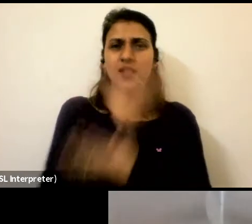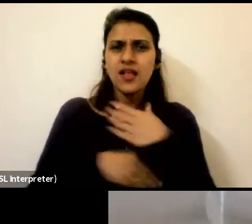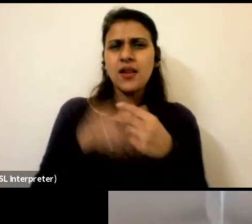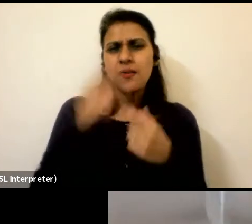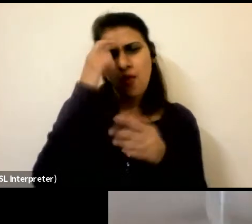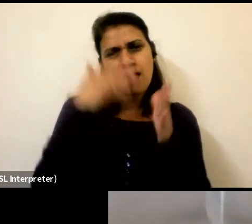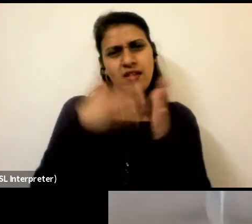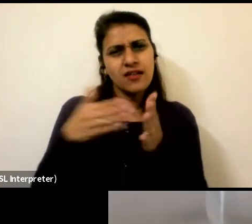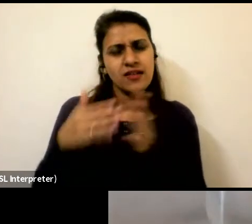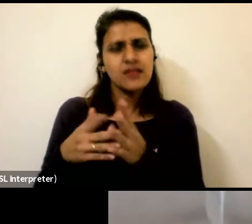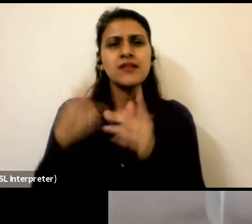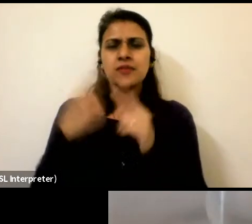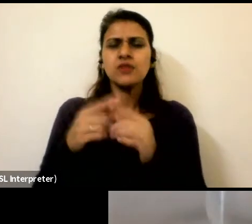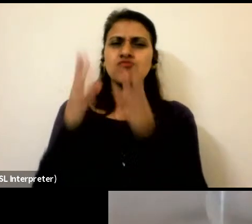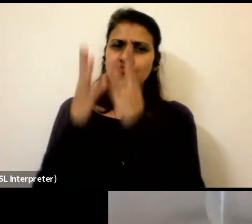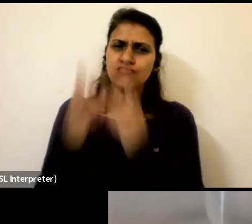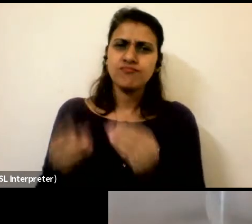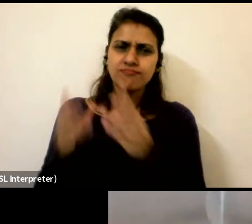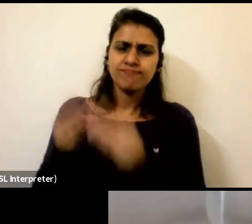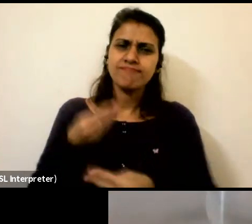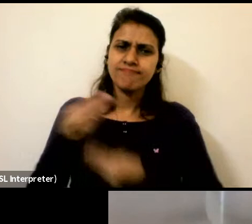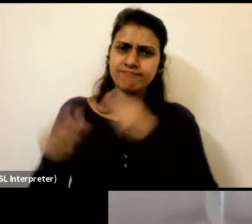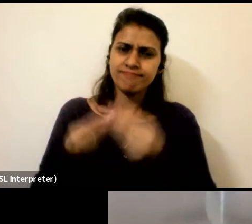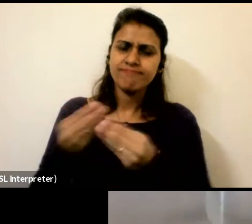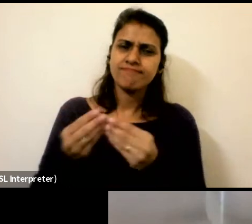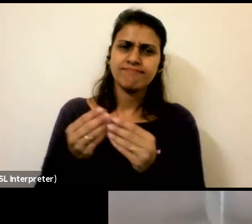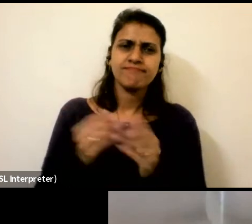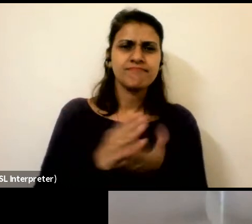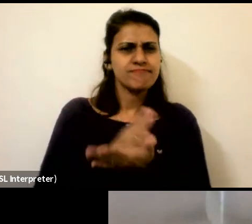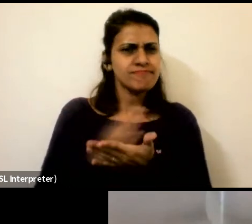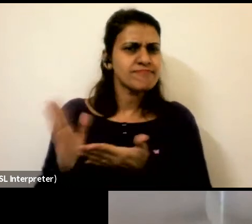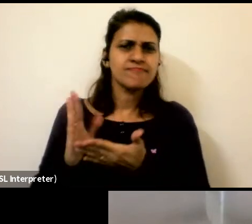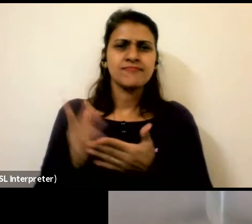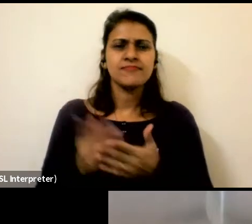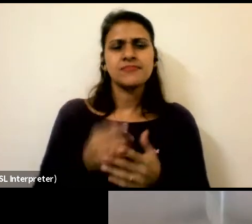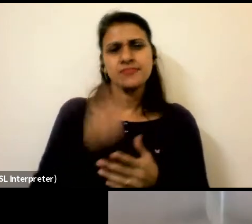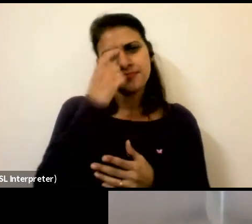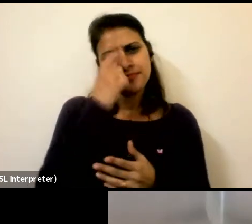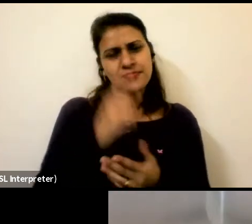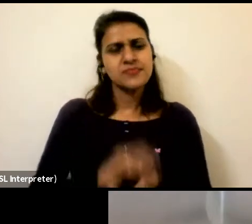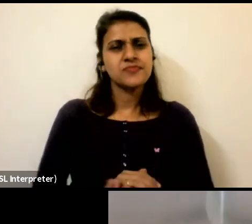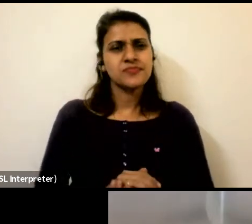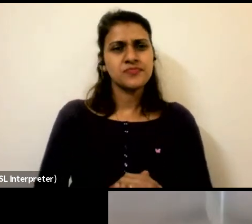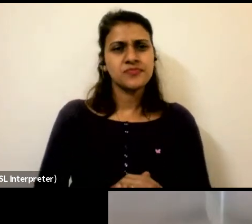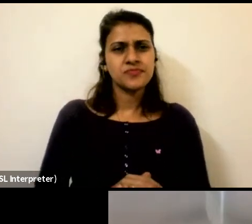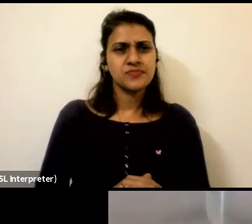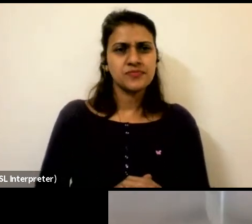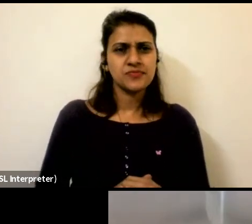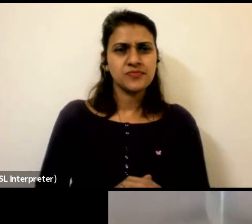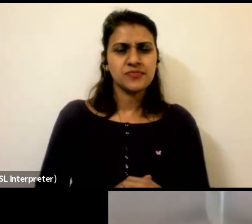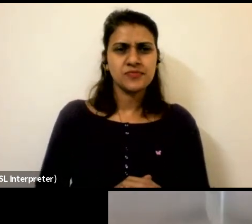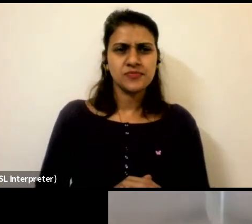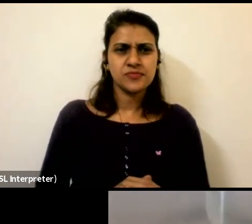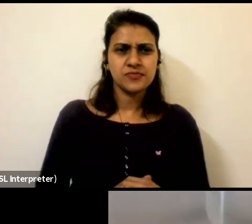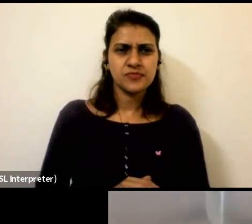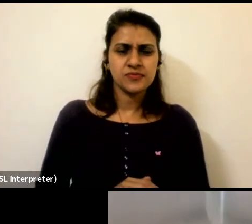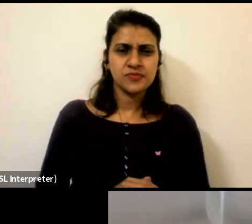but overcoming them. But there is not only what they do and get the employment, but also to rise. Arundhati,